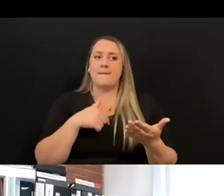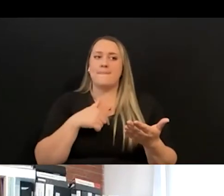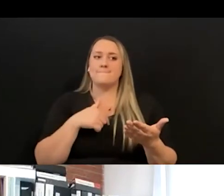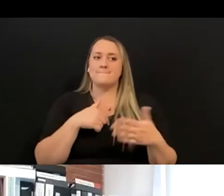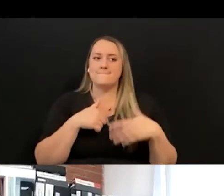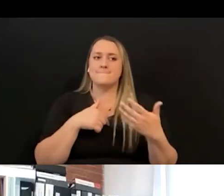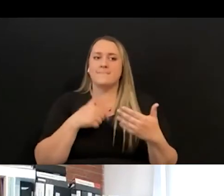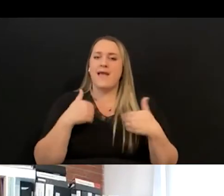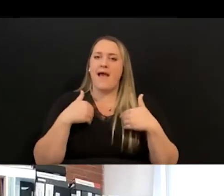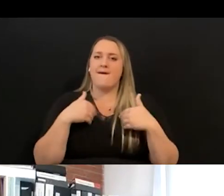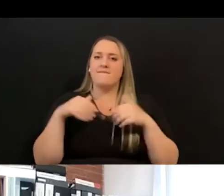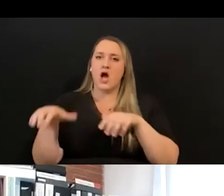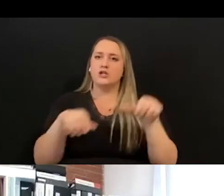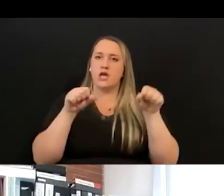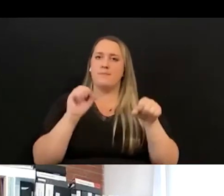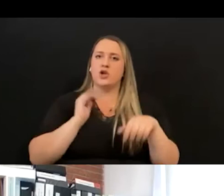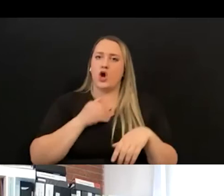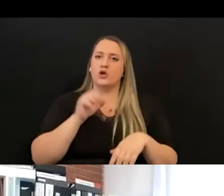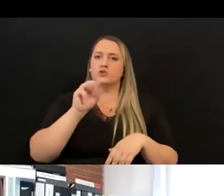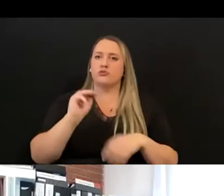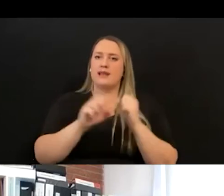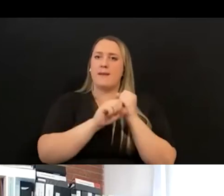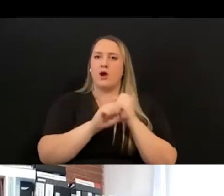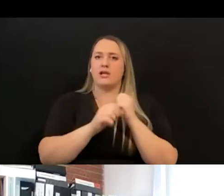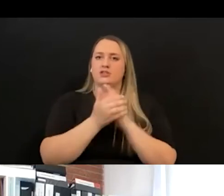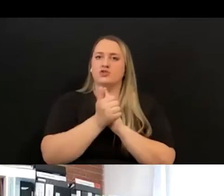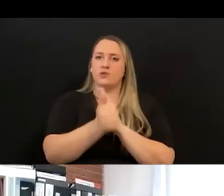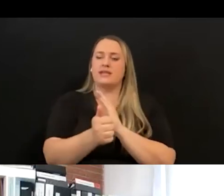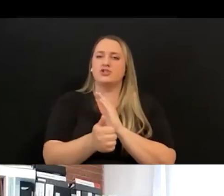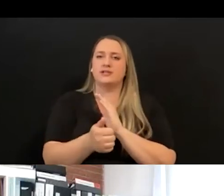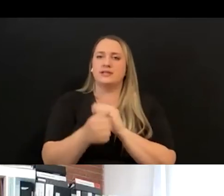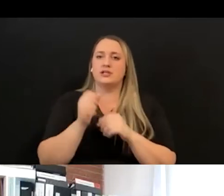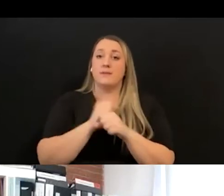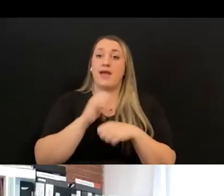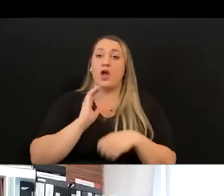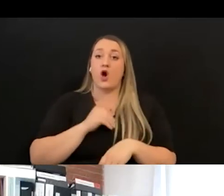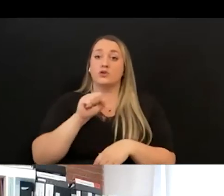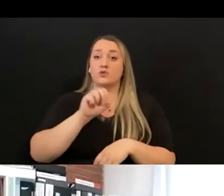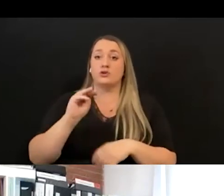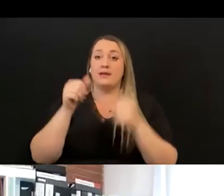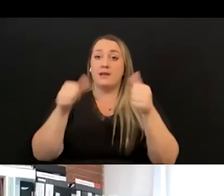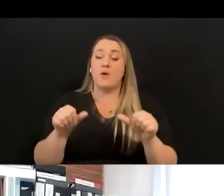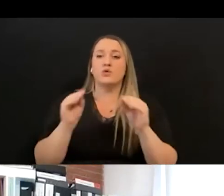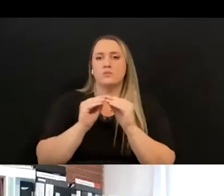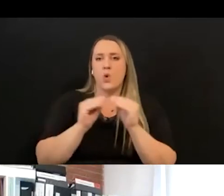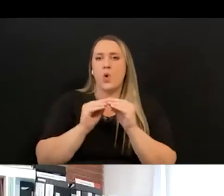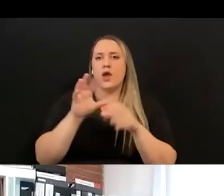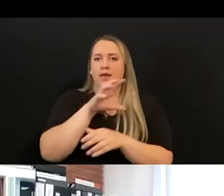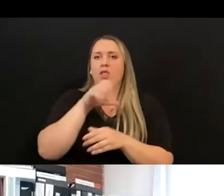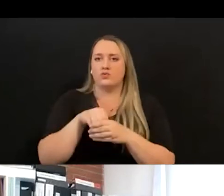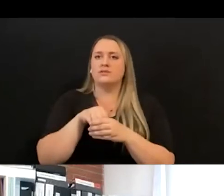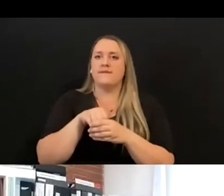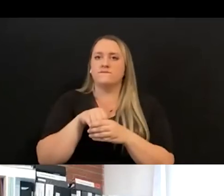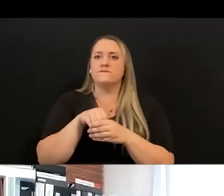have adopted in our social media and marketing strategy to make our social media posts more inclusive